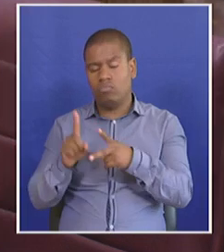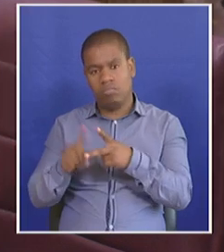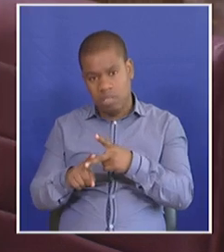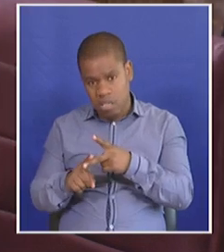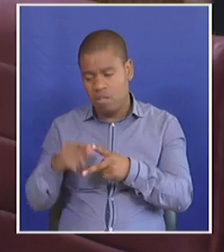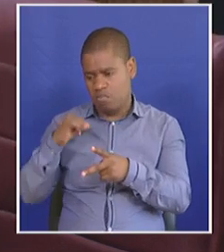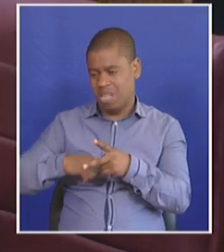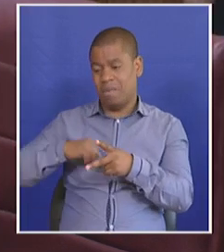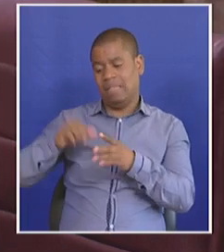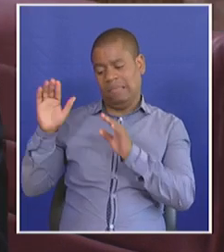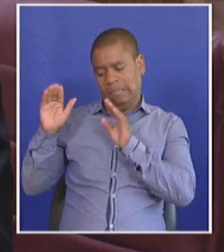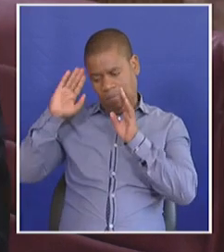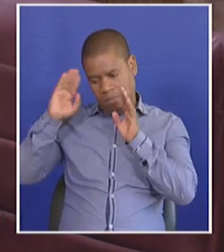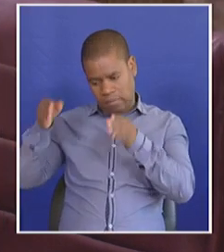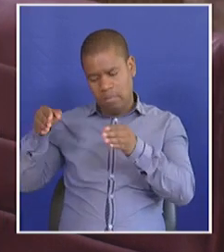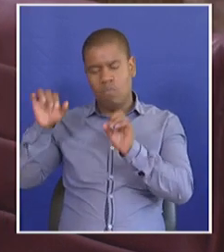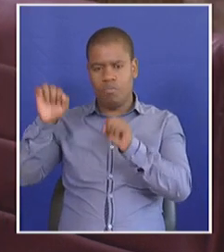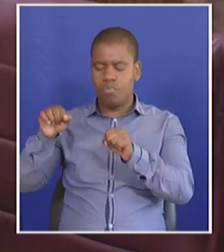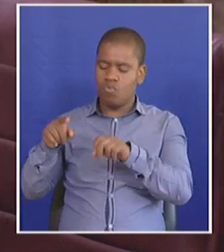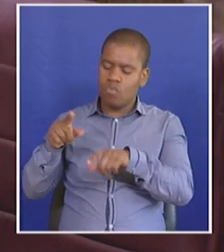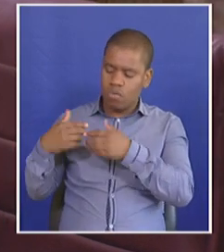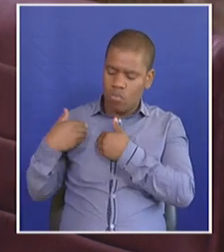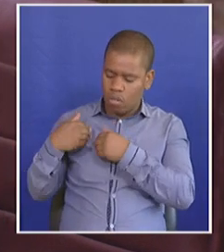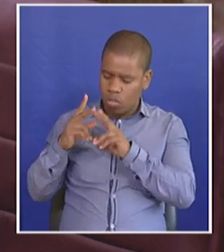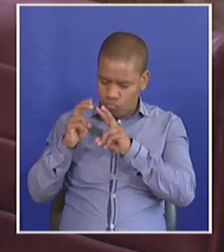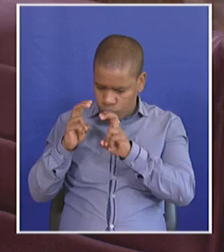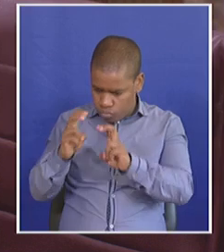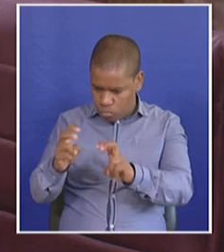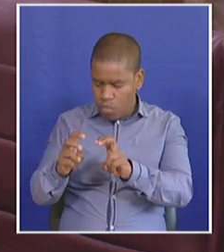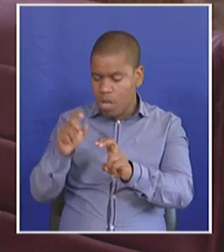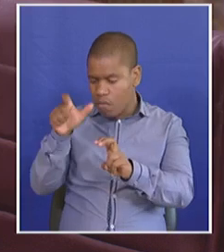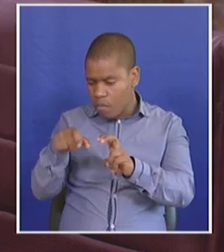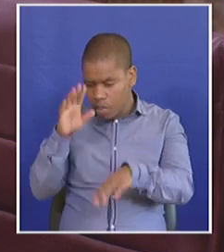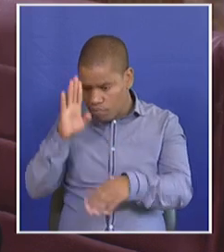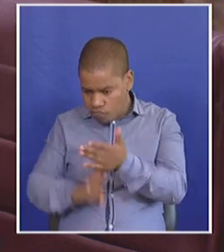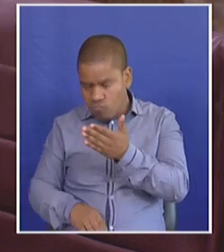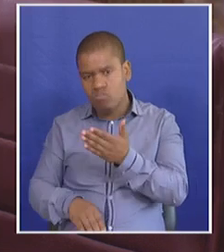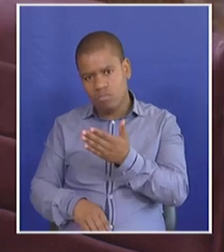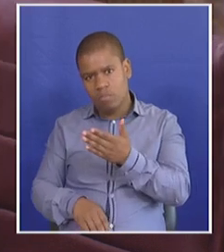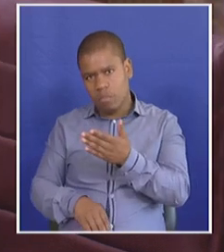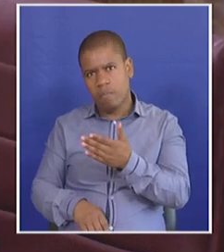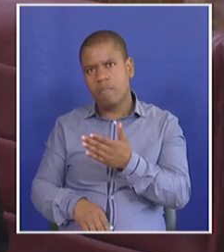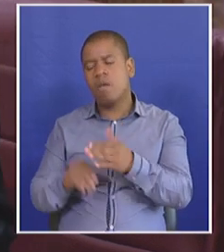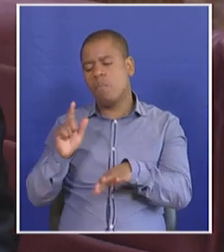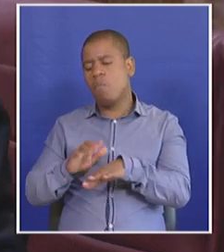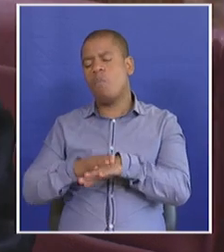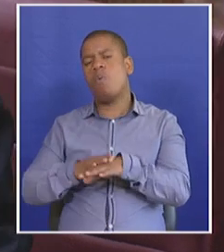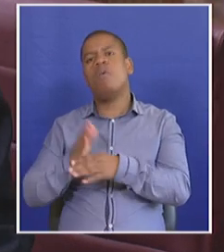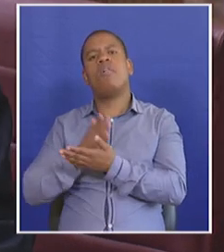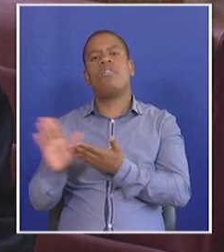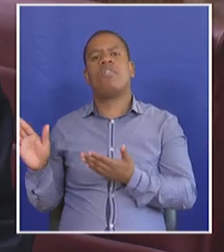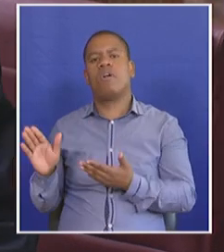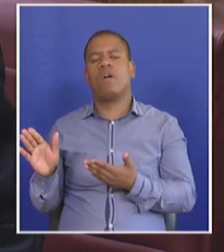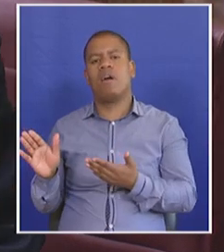the municipality to investigate and to press charges. And those matters would then be taken up by